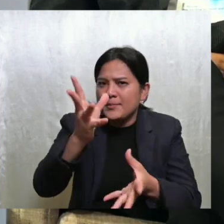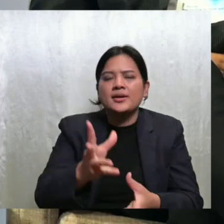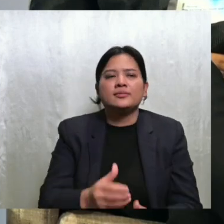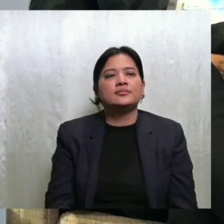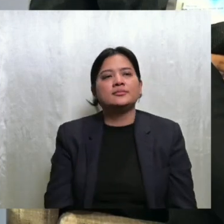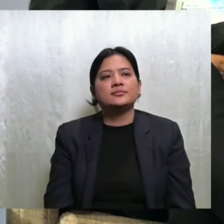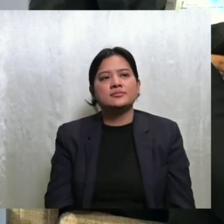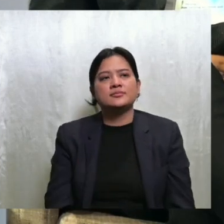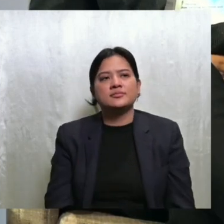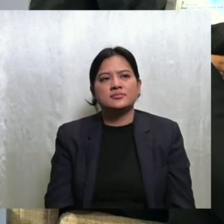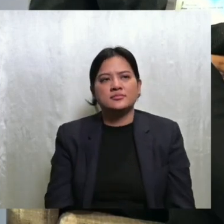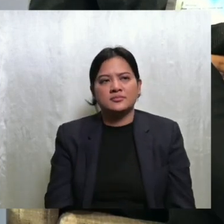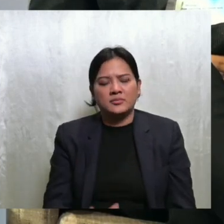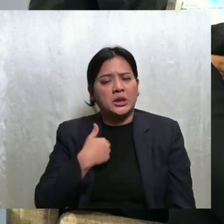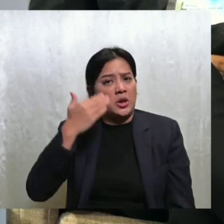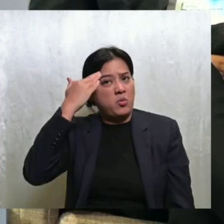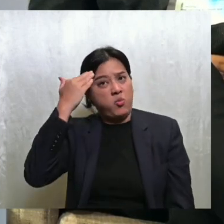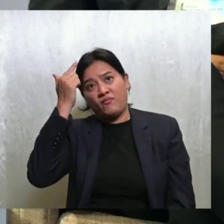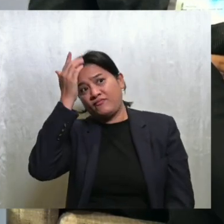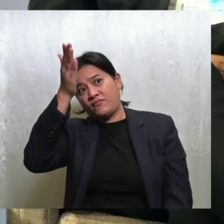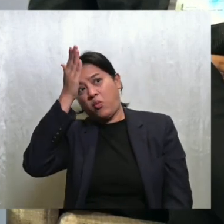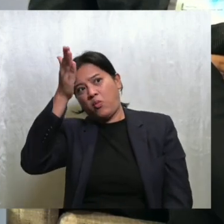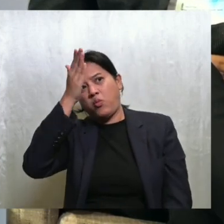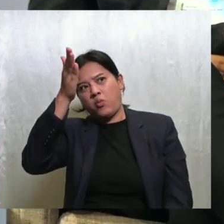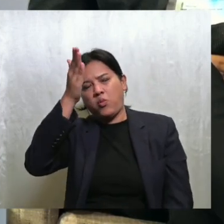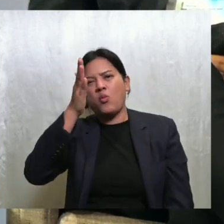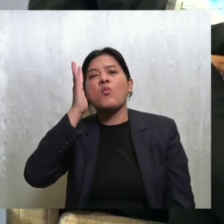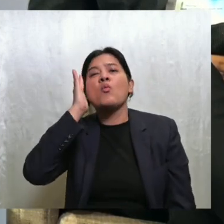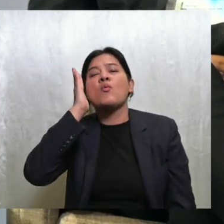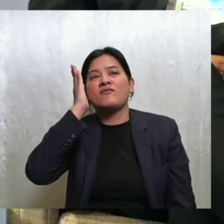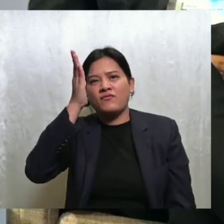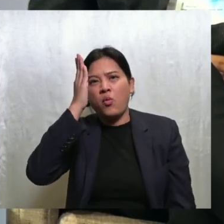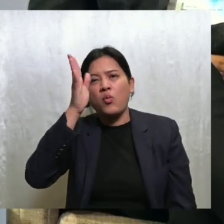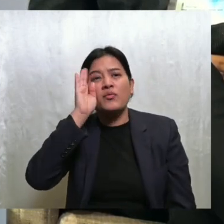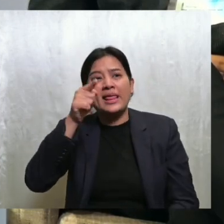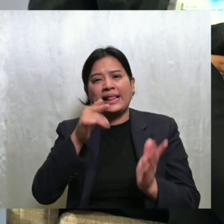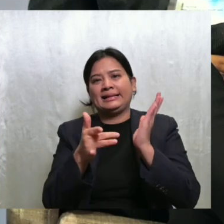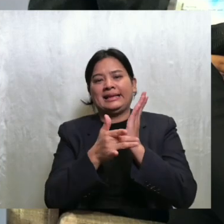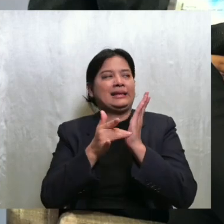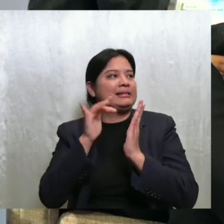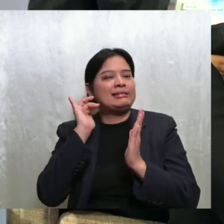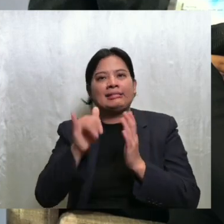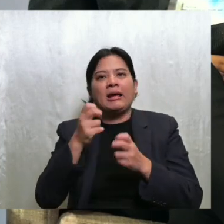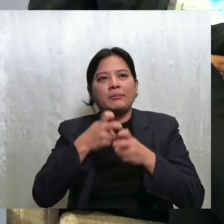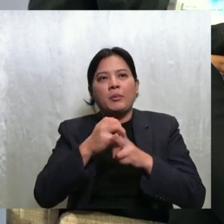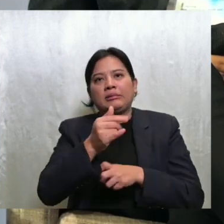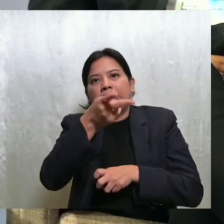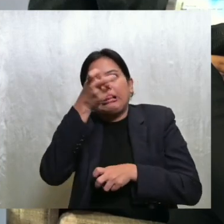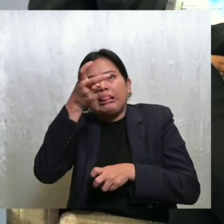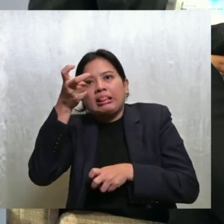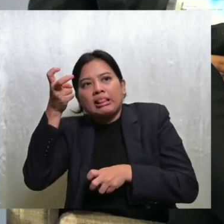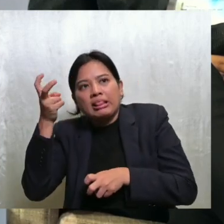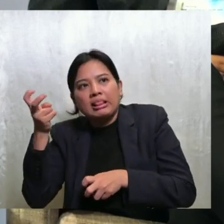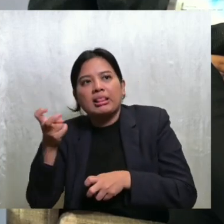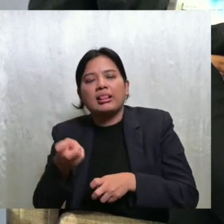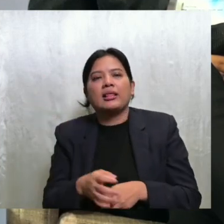low resource settings, and we try to conduct user studies, how actually the learning is happening on these things, right? So these are the kind of approaches we